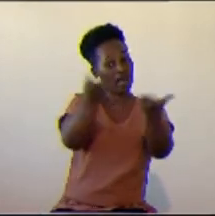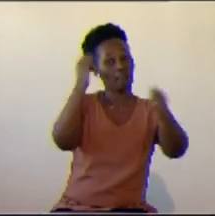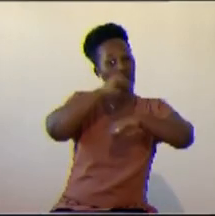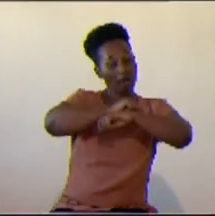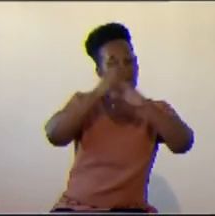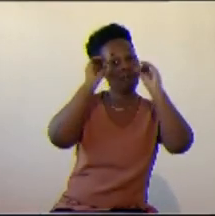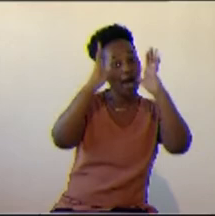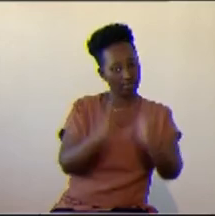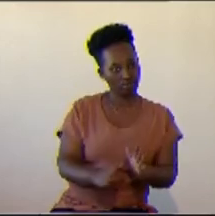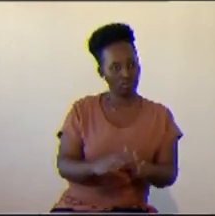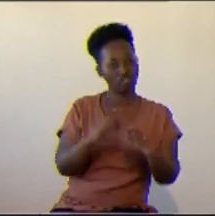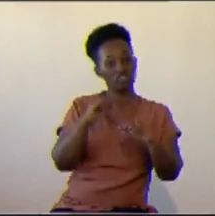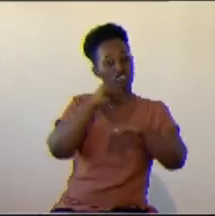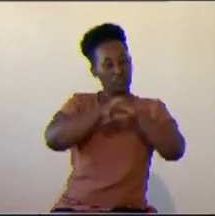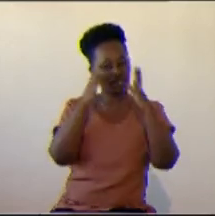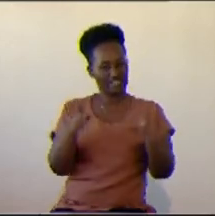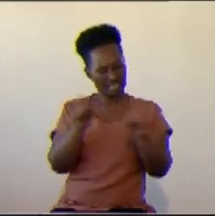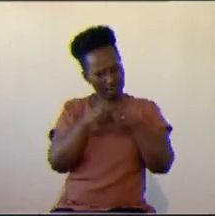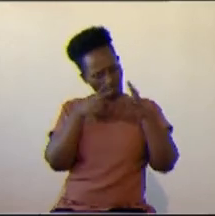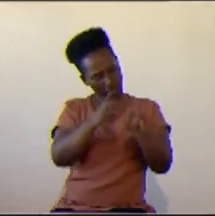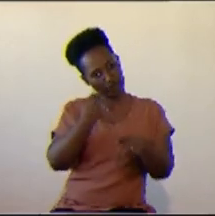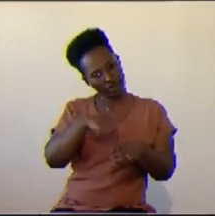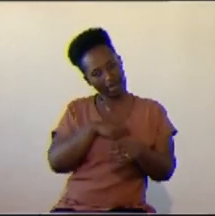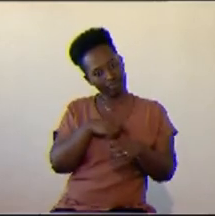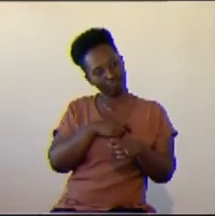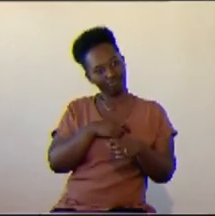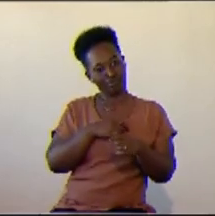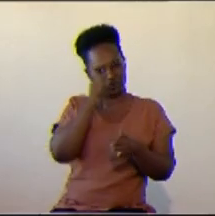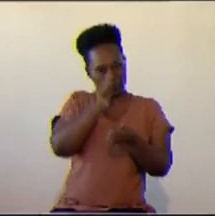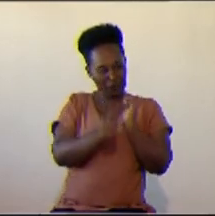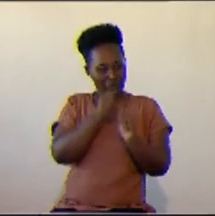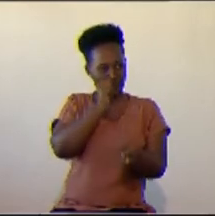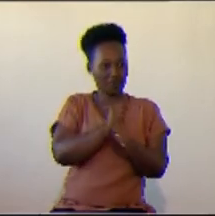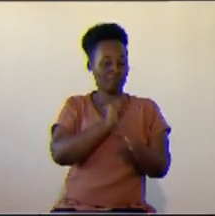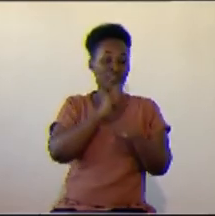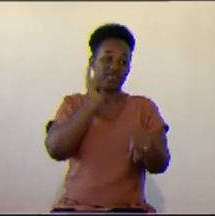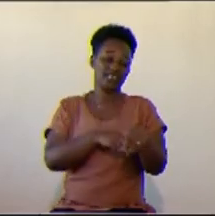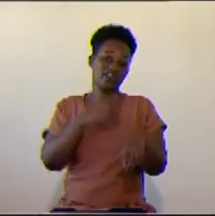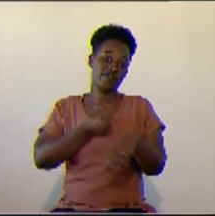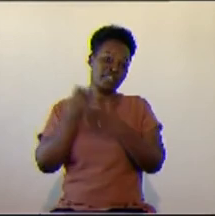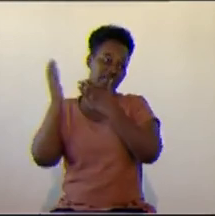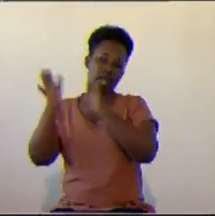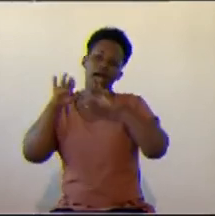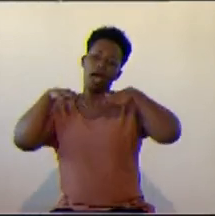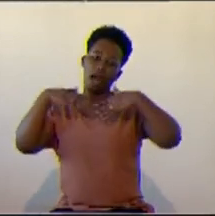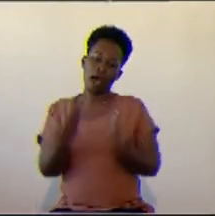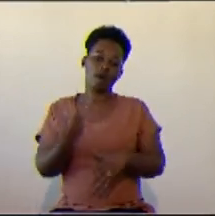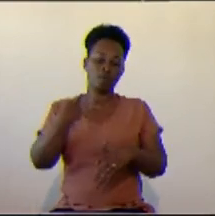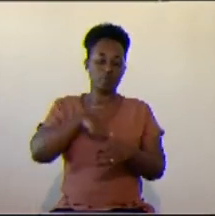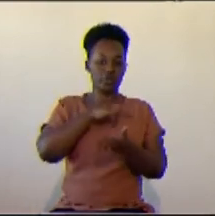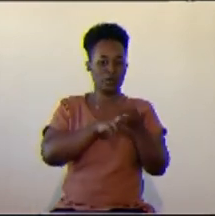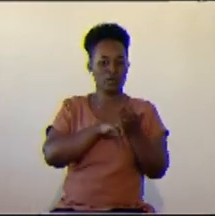seen, okay? So once we have the Hare's apparatus, how then do we use the